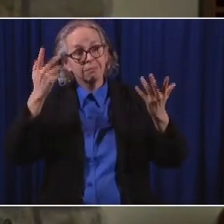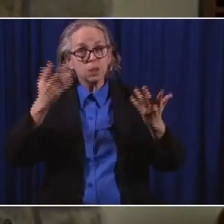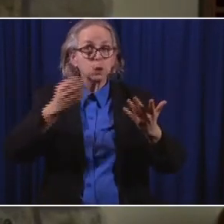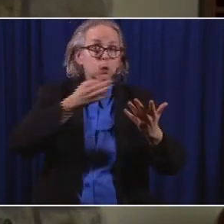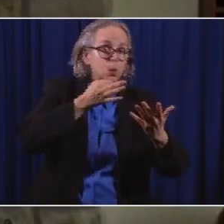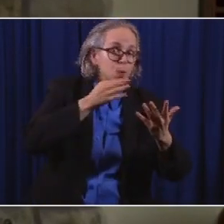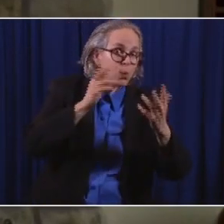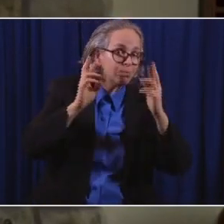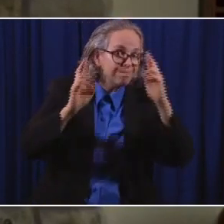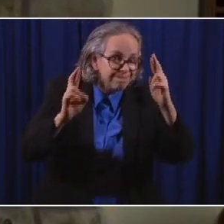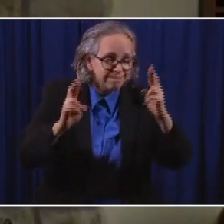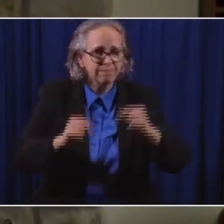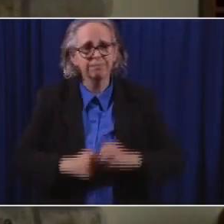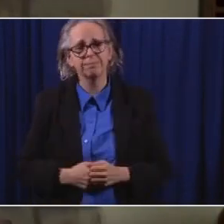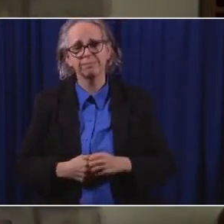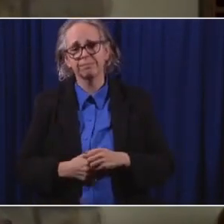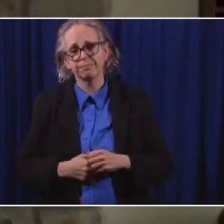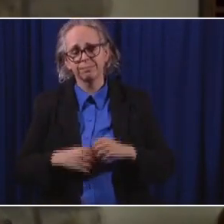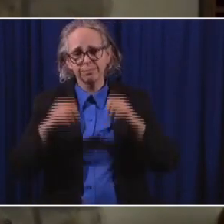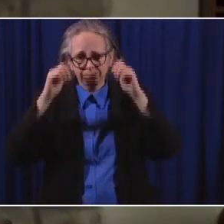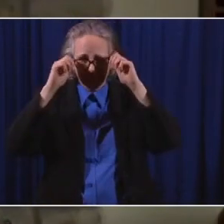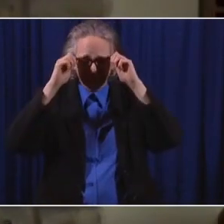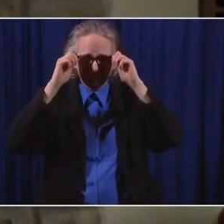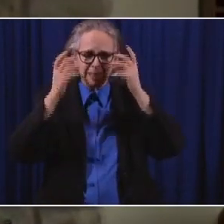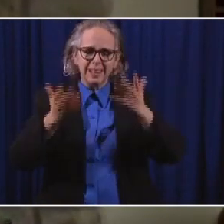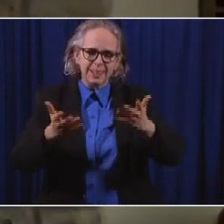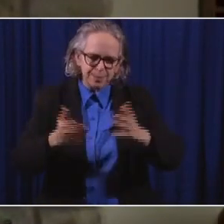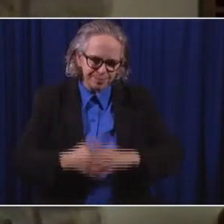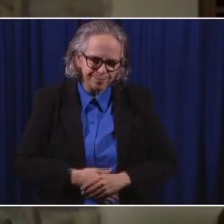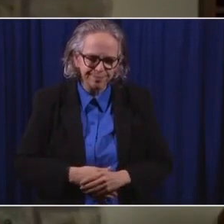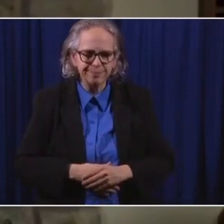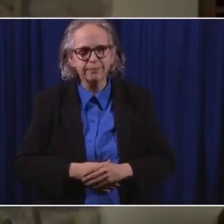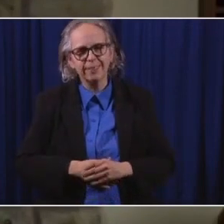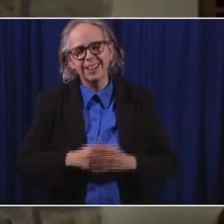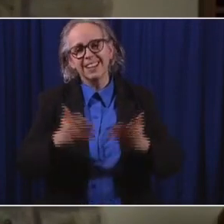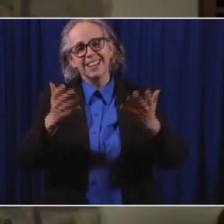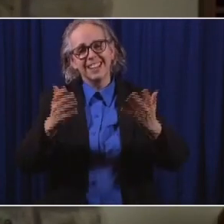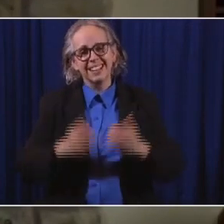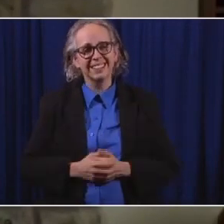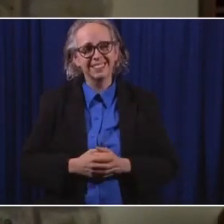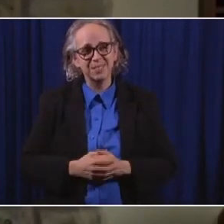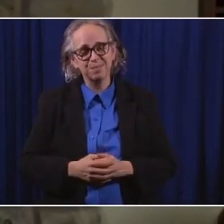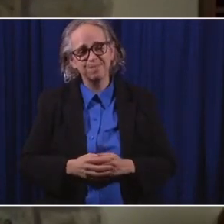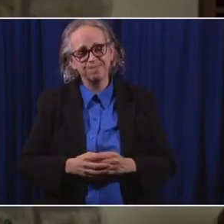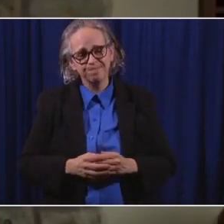huge, huge difference. If you look at the cases,